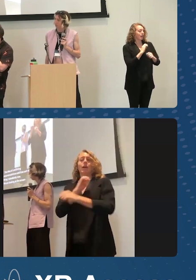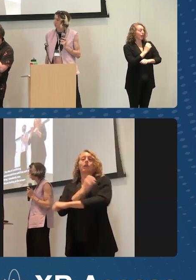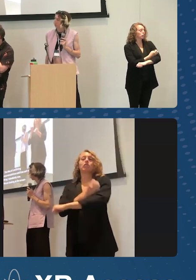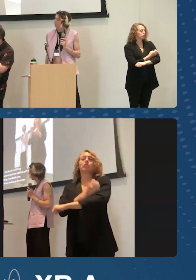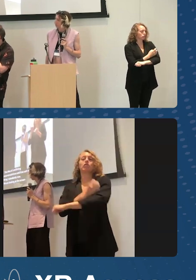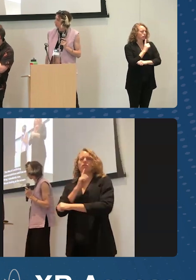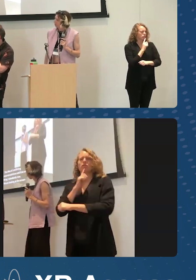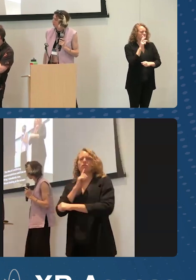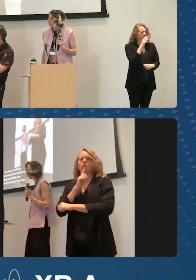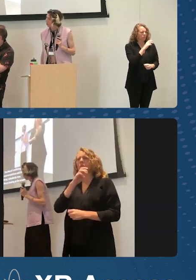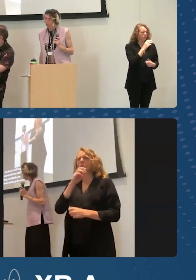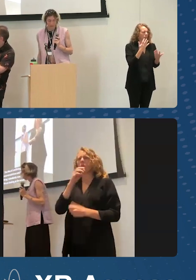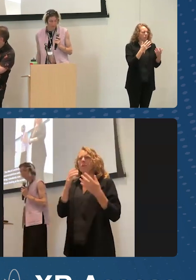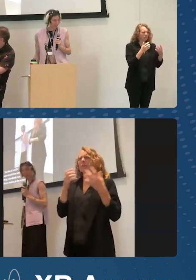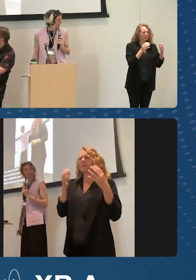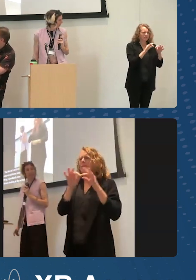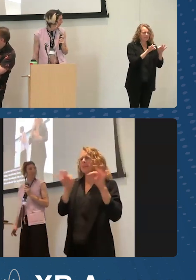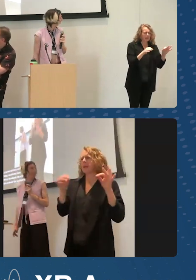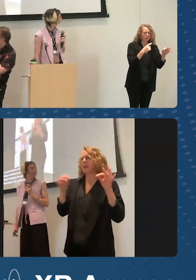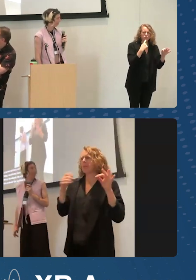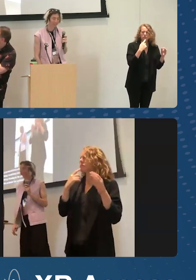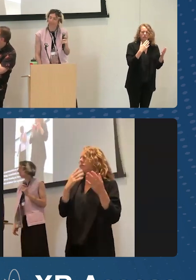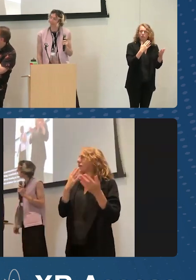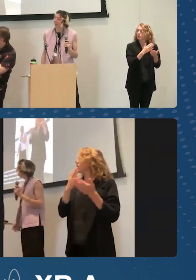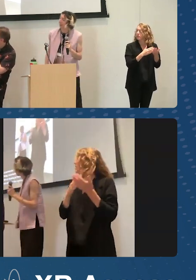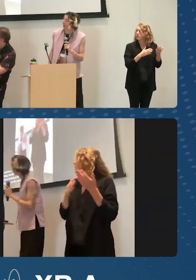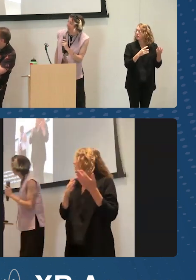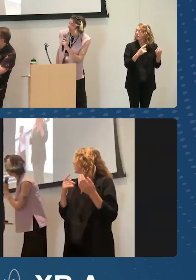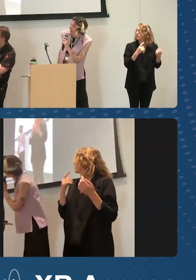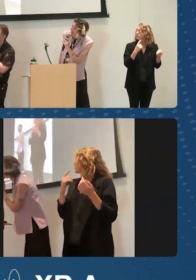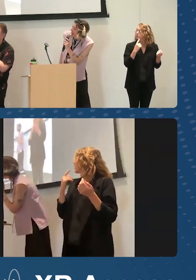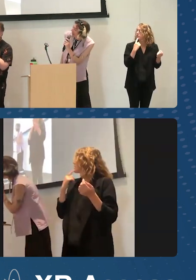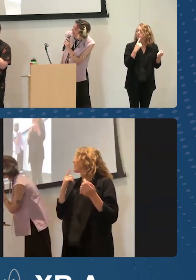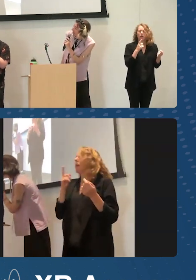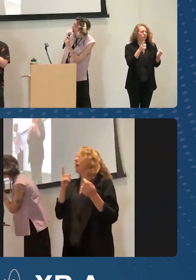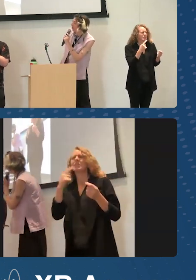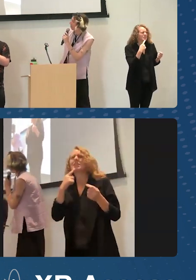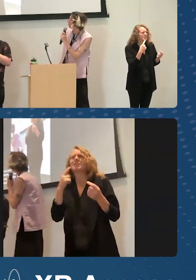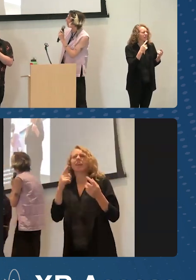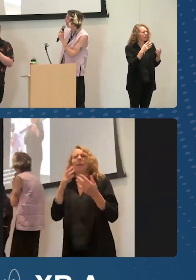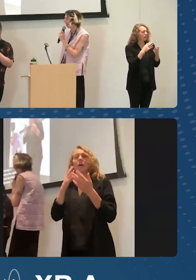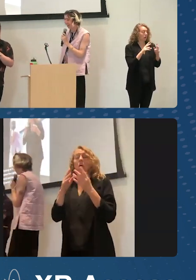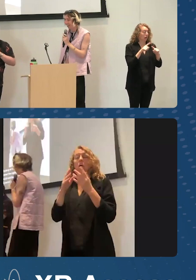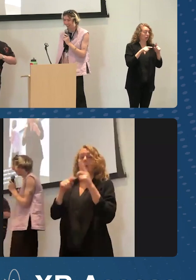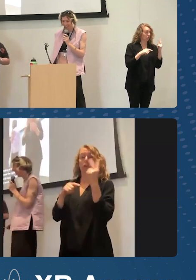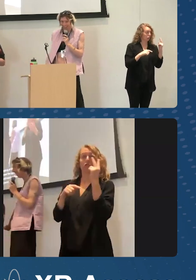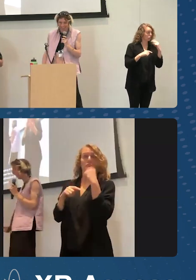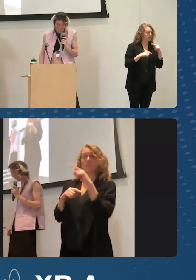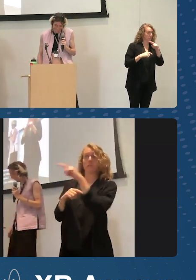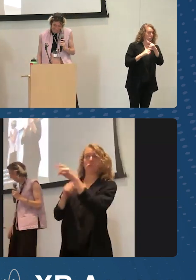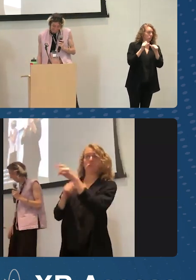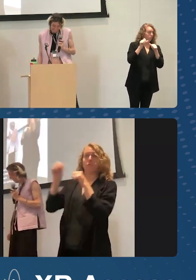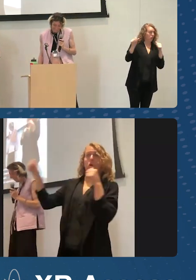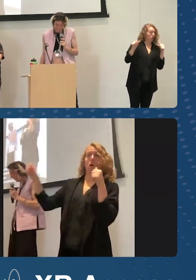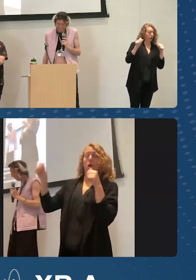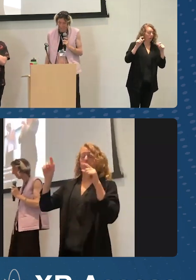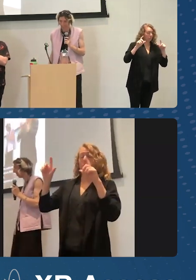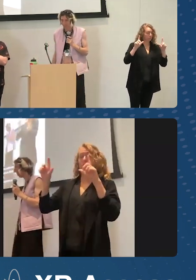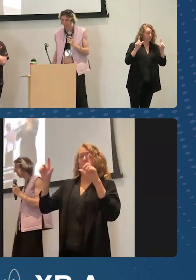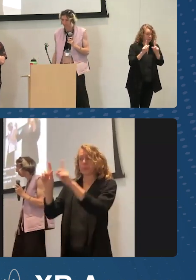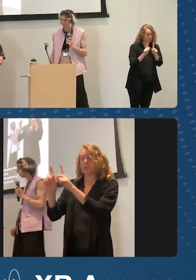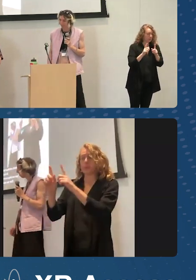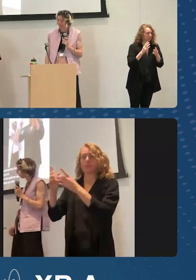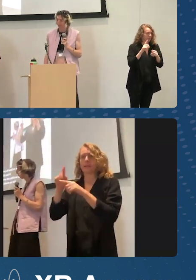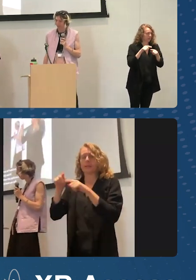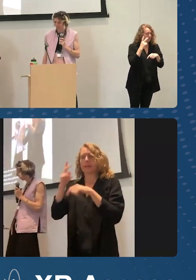weird. What does the caption say? Some of them are soft. Is that? I don't know. Whatever. Read it from here. We'll see.